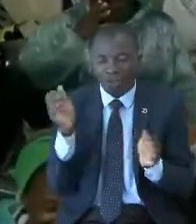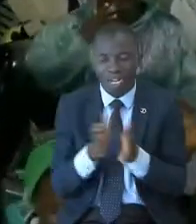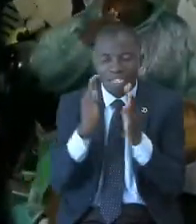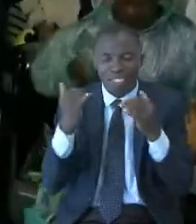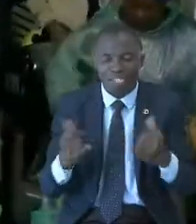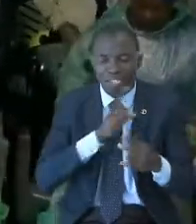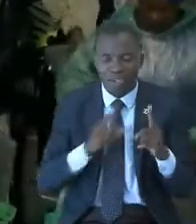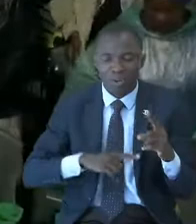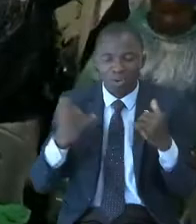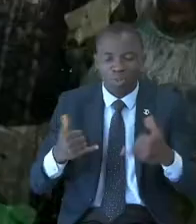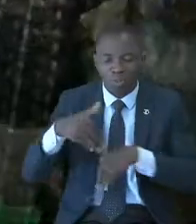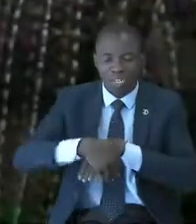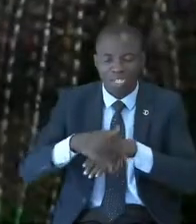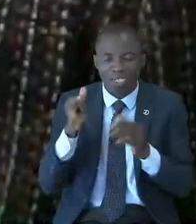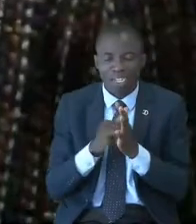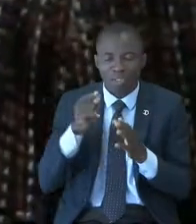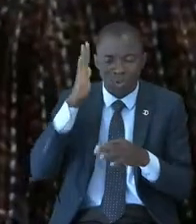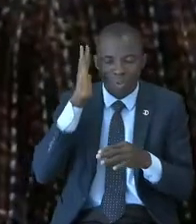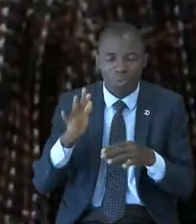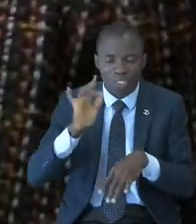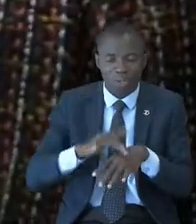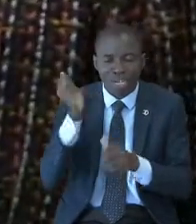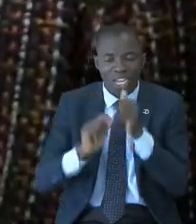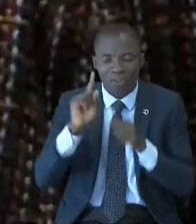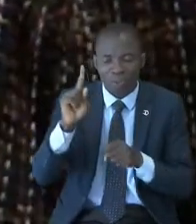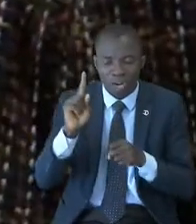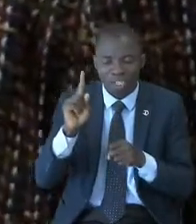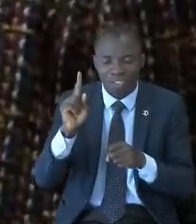tonight that you will touch everyone,